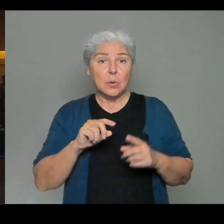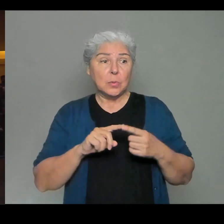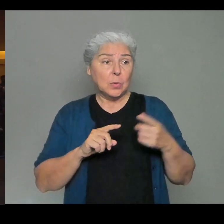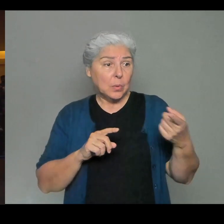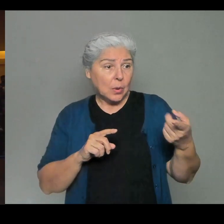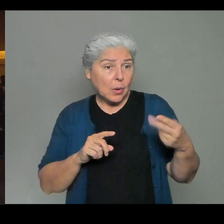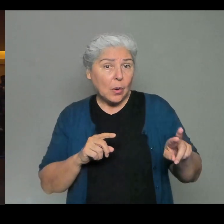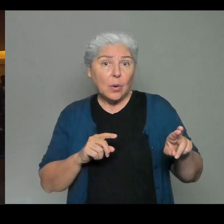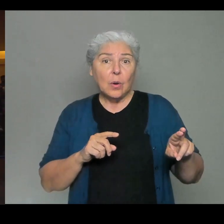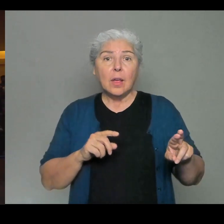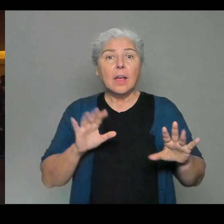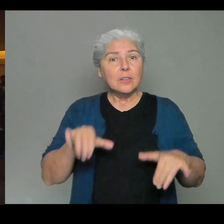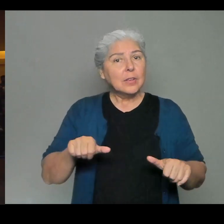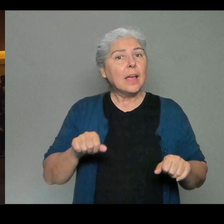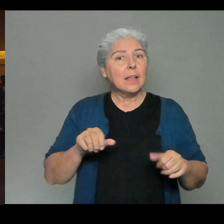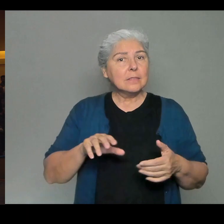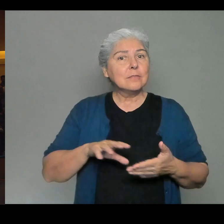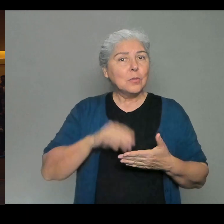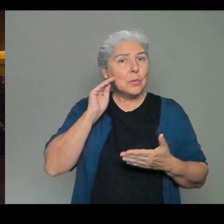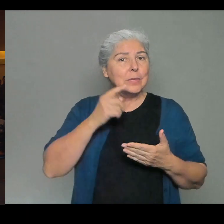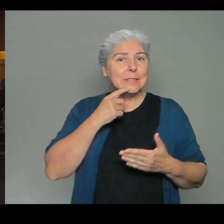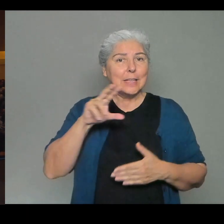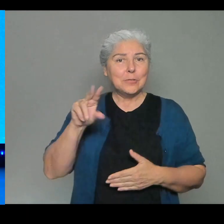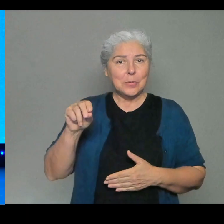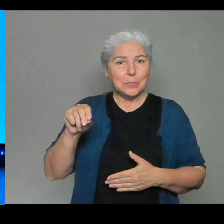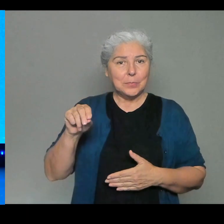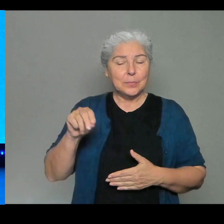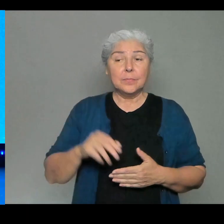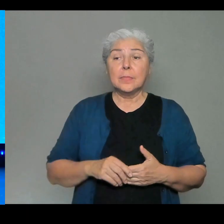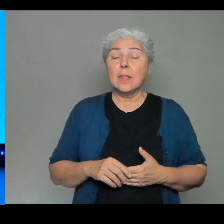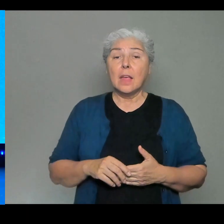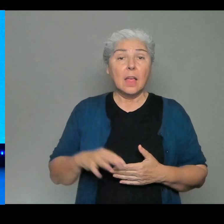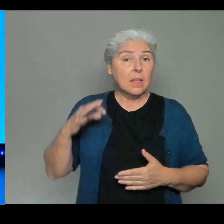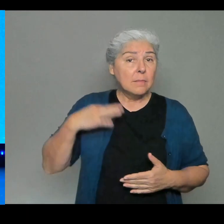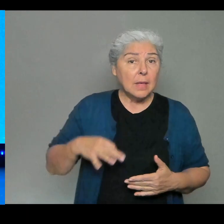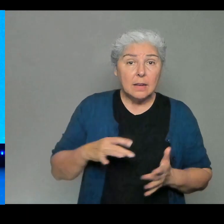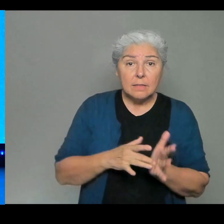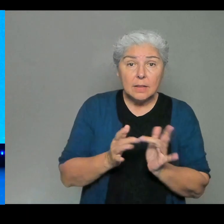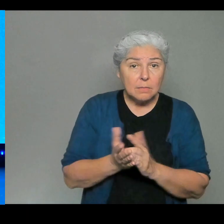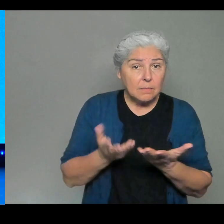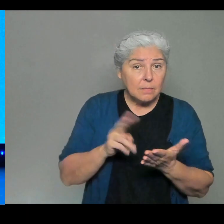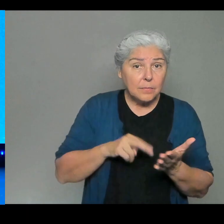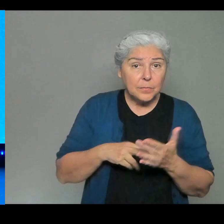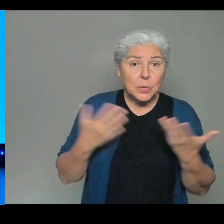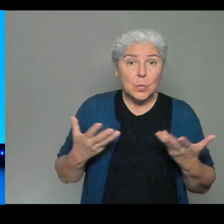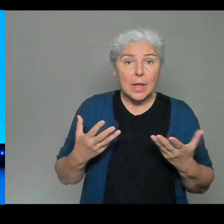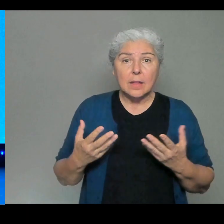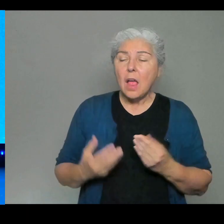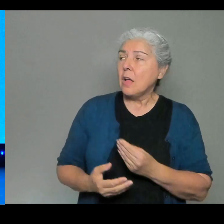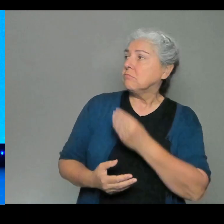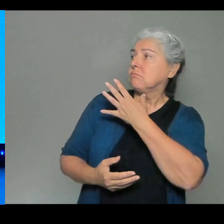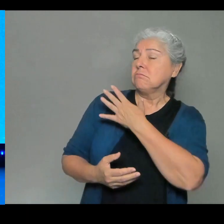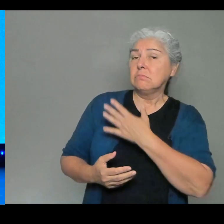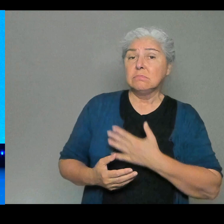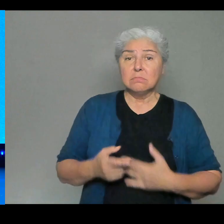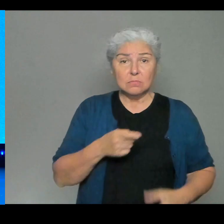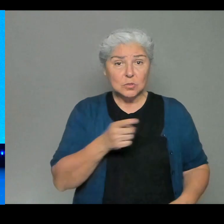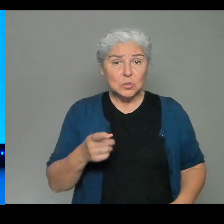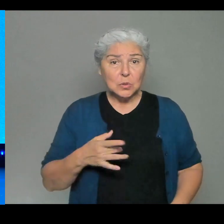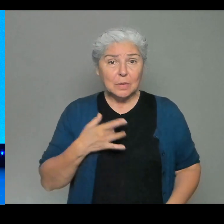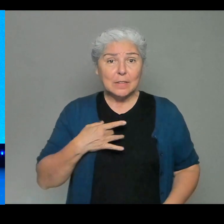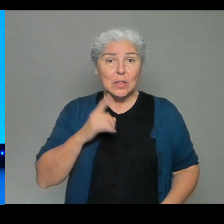So you learn to say no. Pay attention that you learn to say no. Okay. Here are some benefits to reading the Bible. One, and we'll put that on the